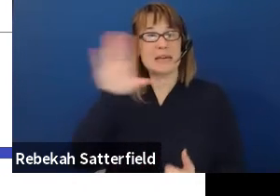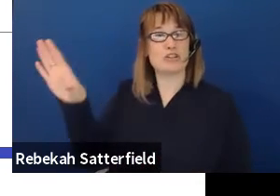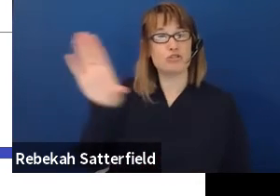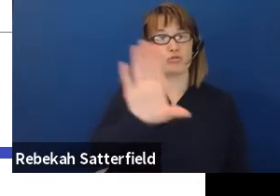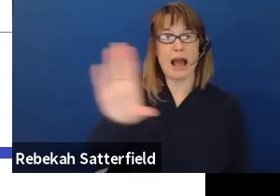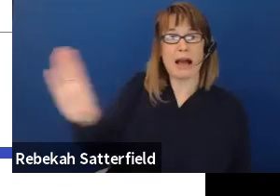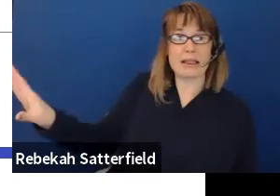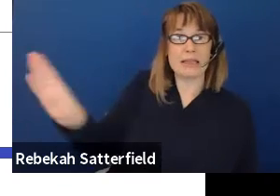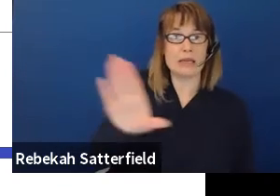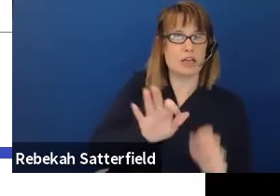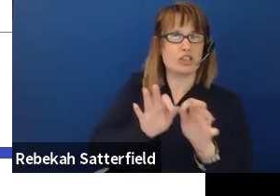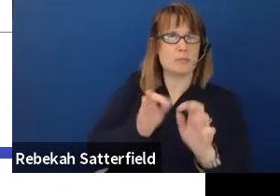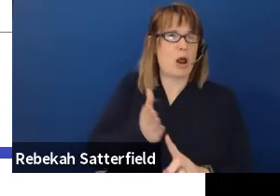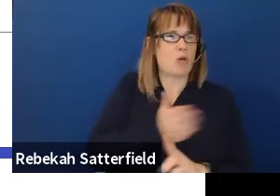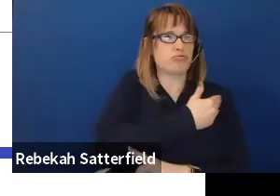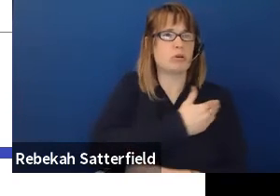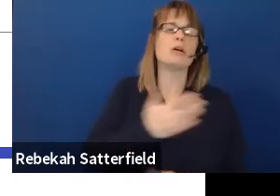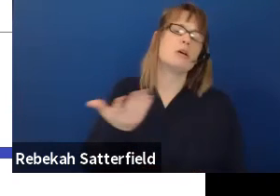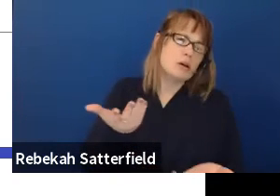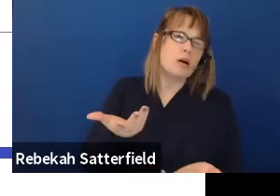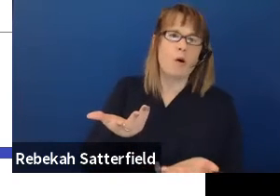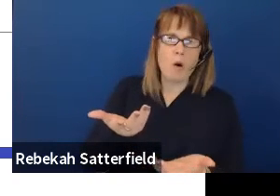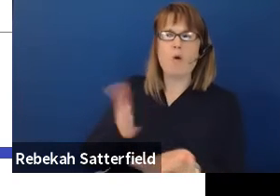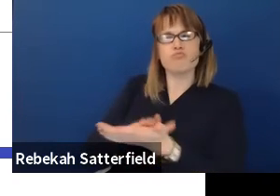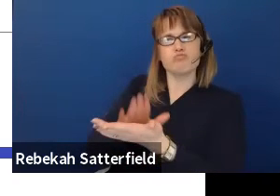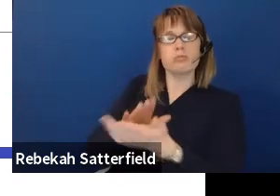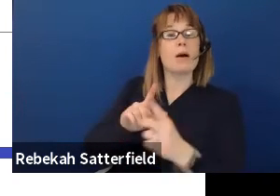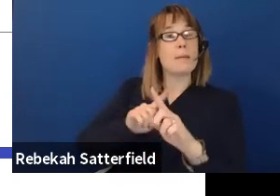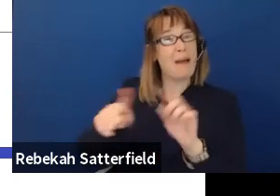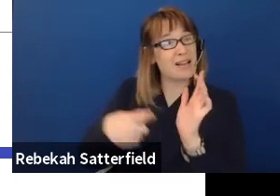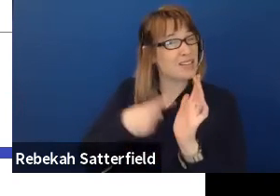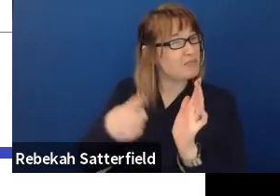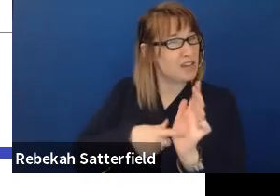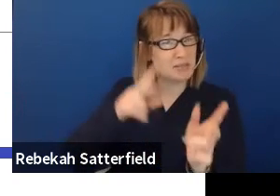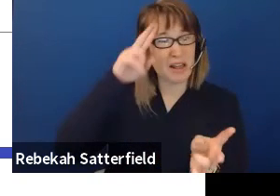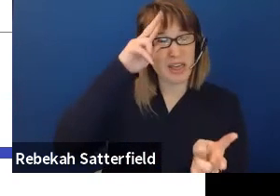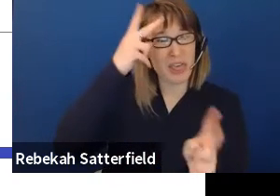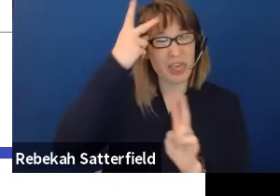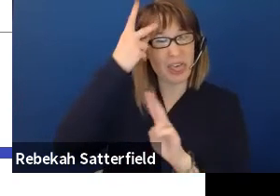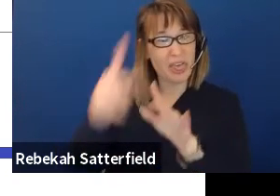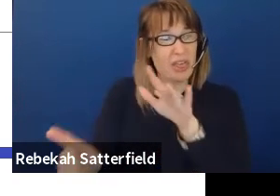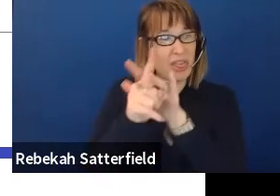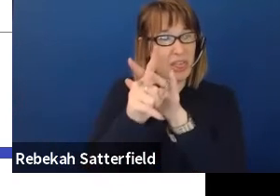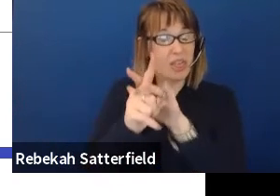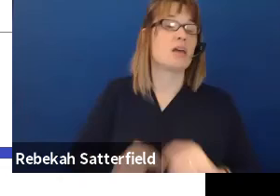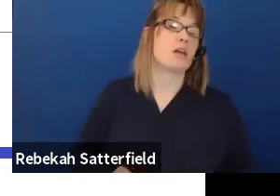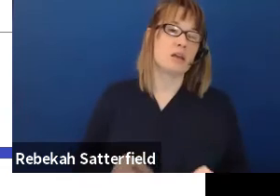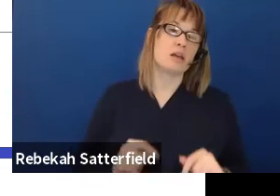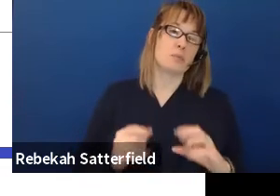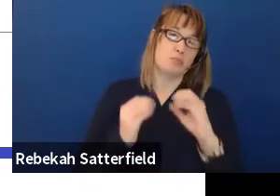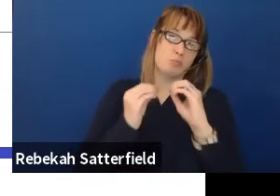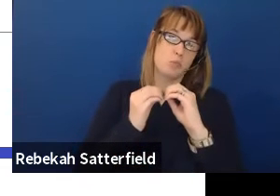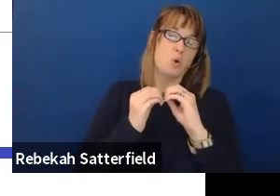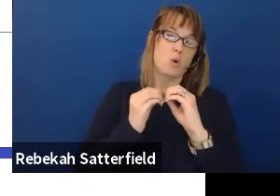often. However, in many cases, this leads to serious misunderstandings, and most often than not,